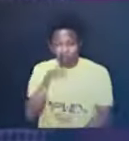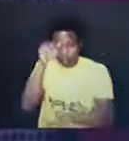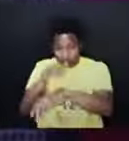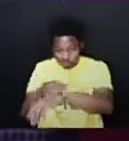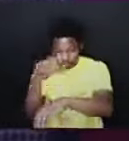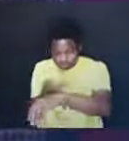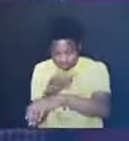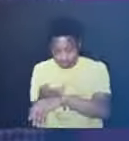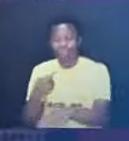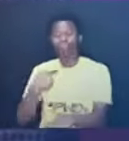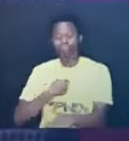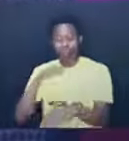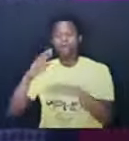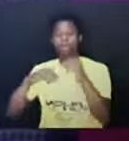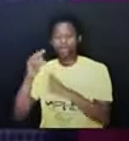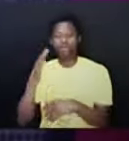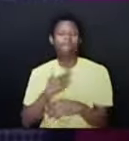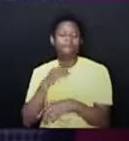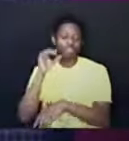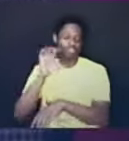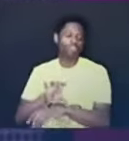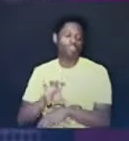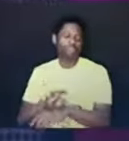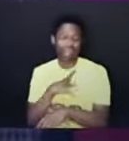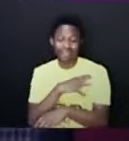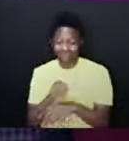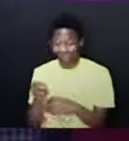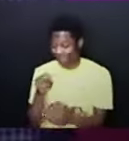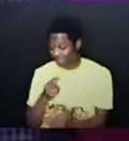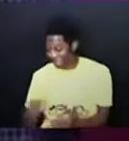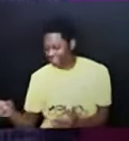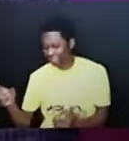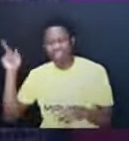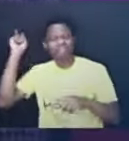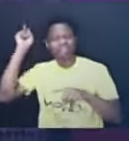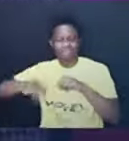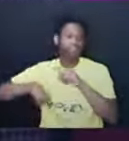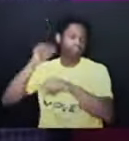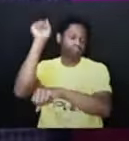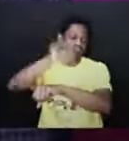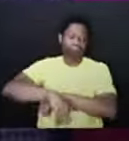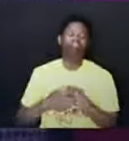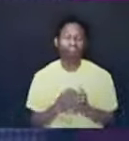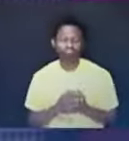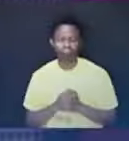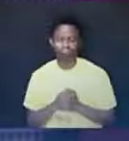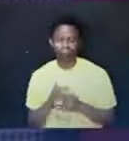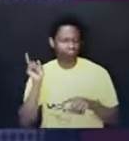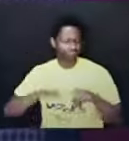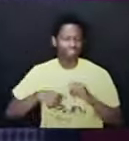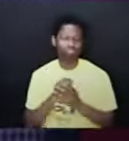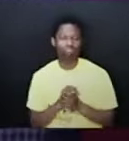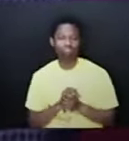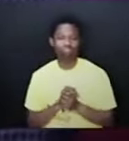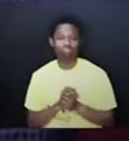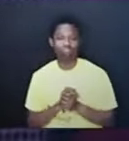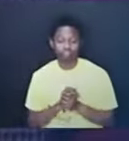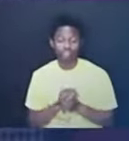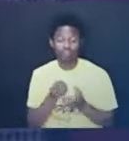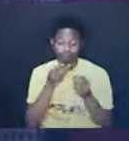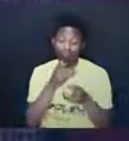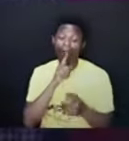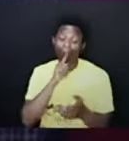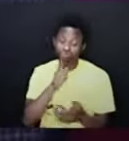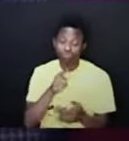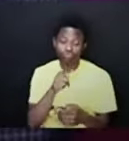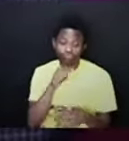the gates of Hades will not overcome it. Na me kan no krem se woni Petro na obotan yiso